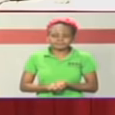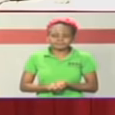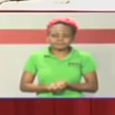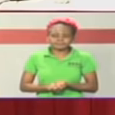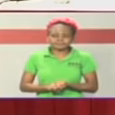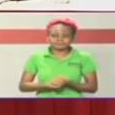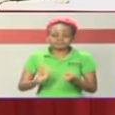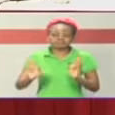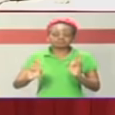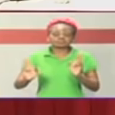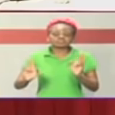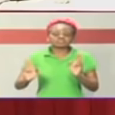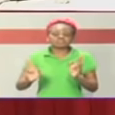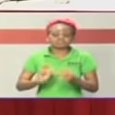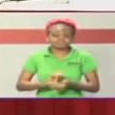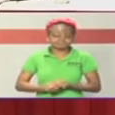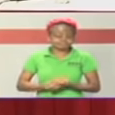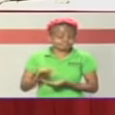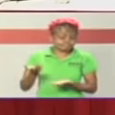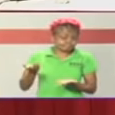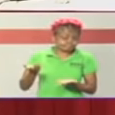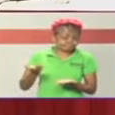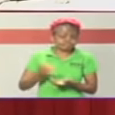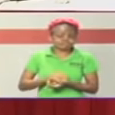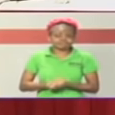Radio Tambrin.